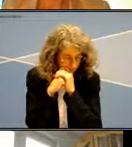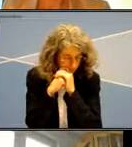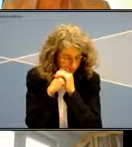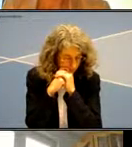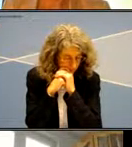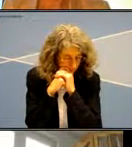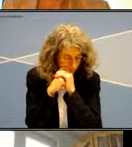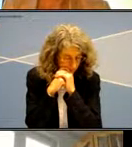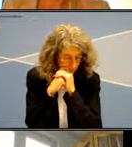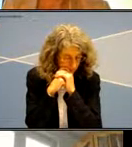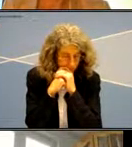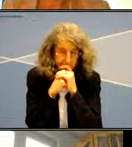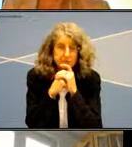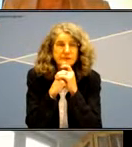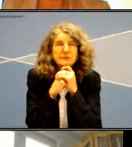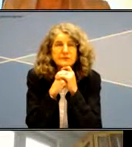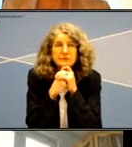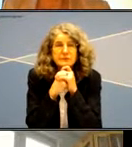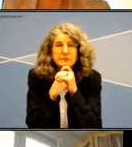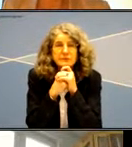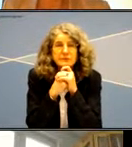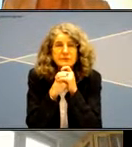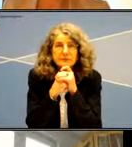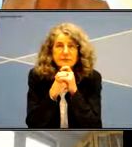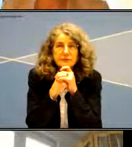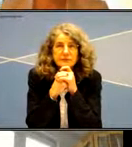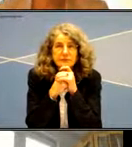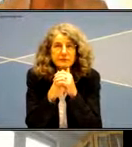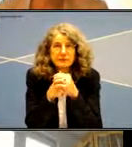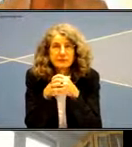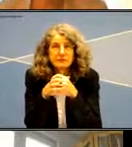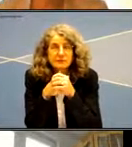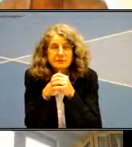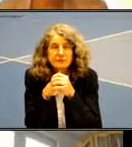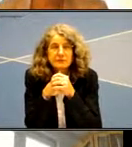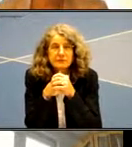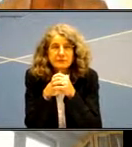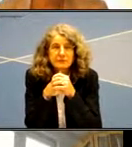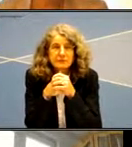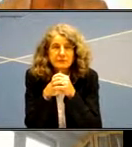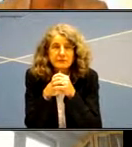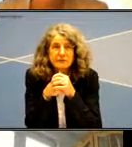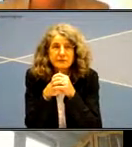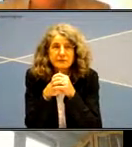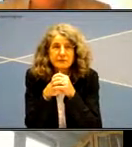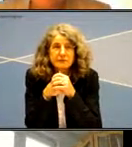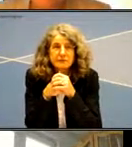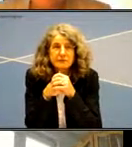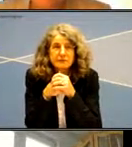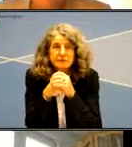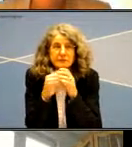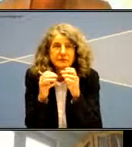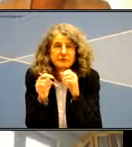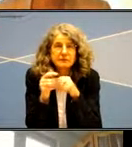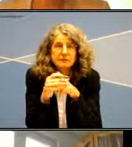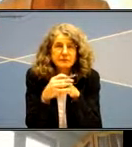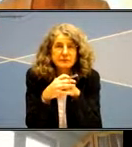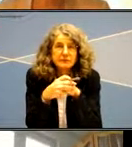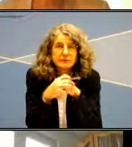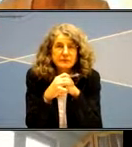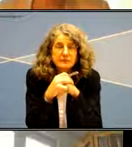interesting reflection. Oh, sorry, Adela, did you want to comment on that? No, I just said, just wanted to say that indeed, but